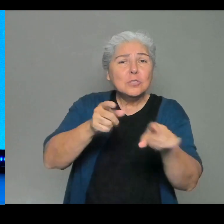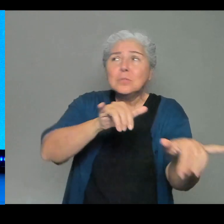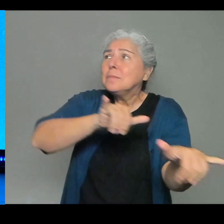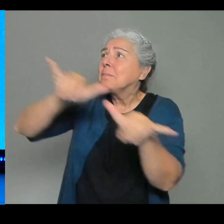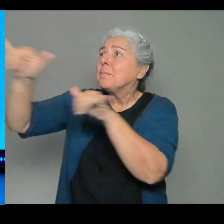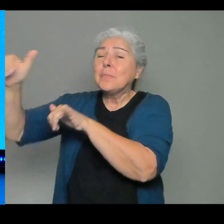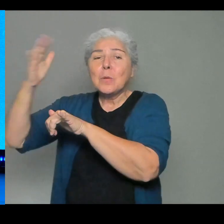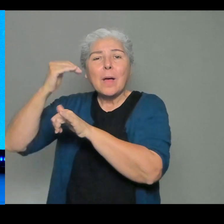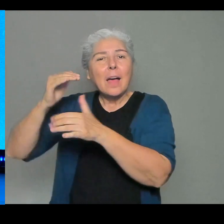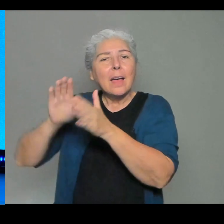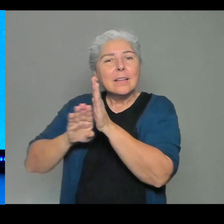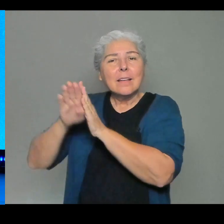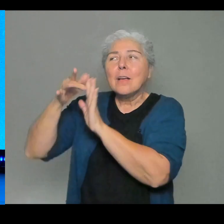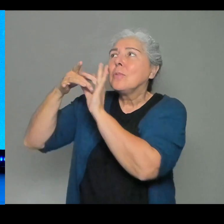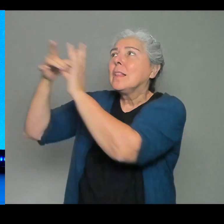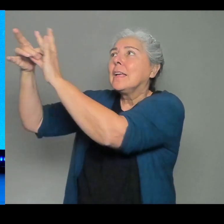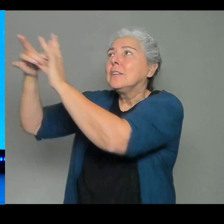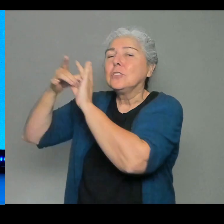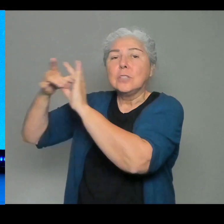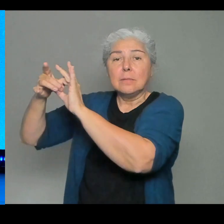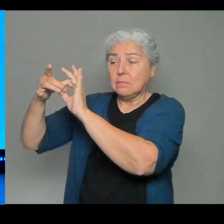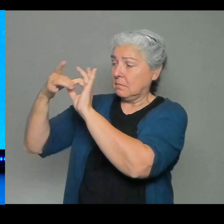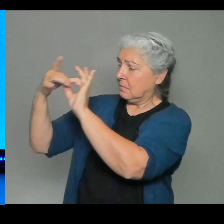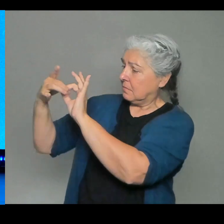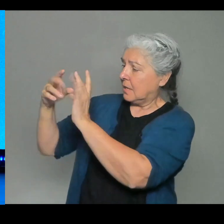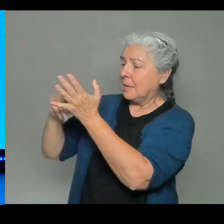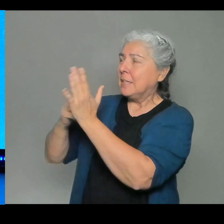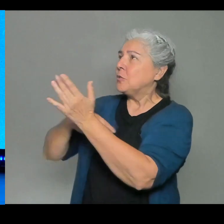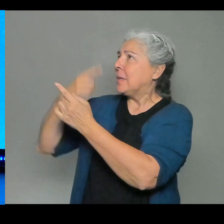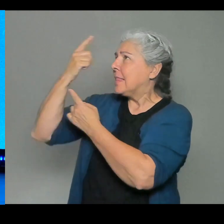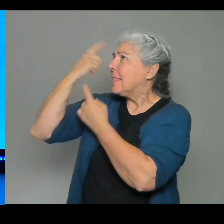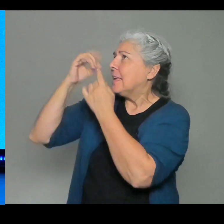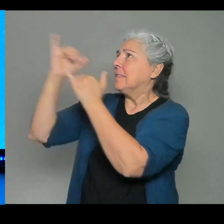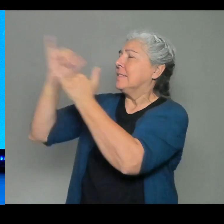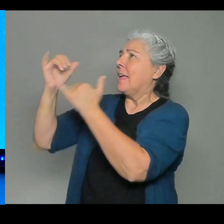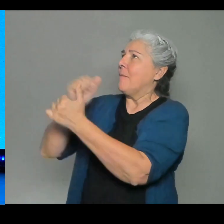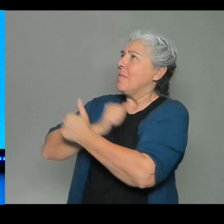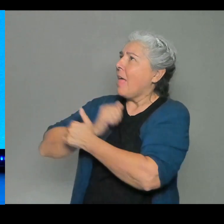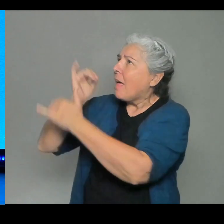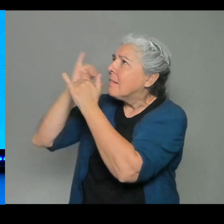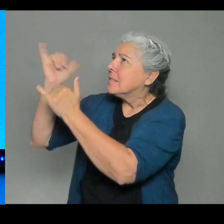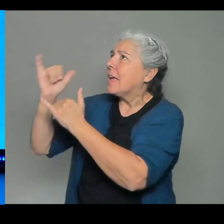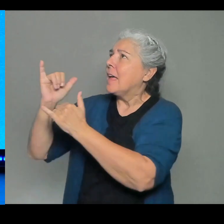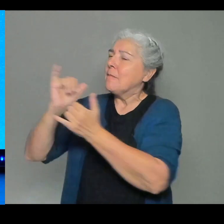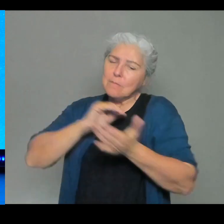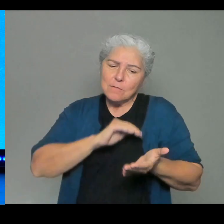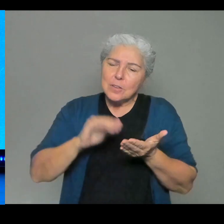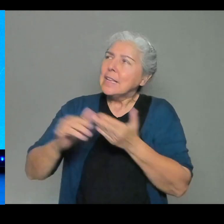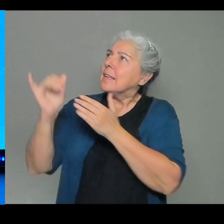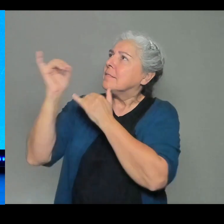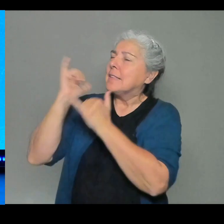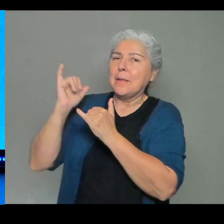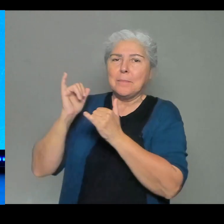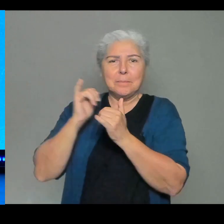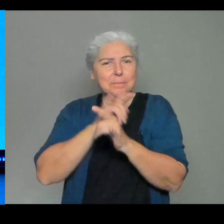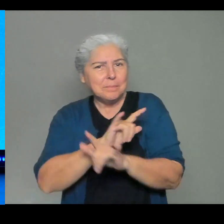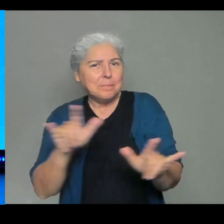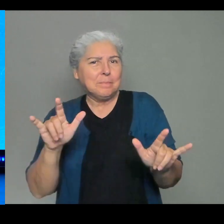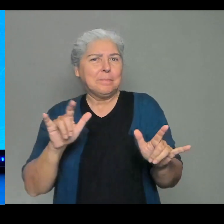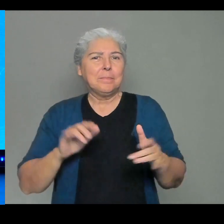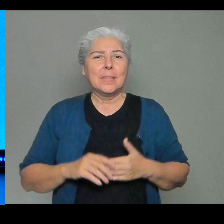relationship. And if we have relationship with God, that means we think like God, we love like God, we forgive like God. The other brother should have been